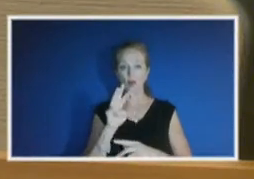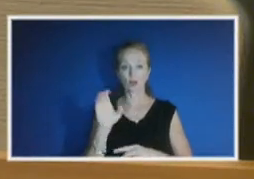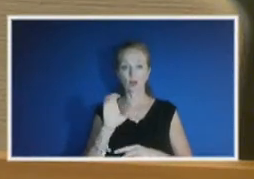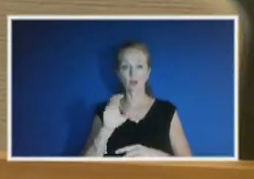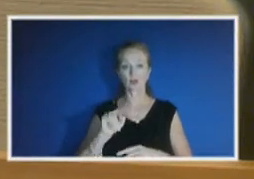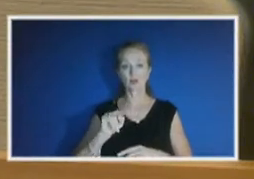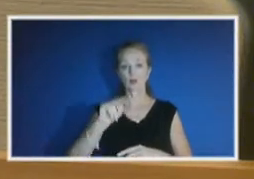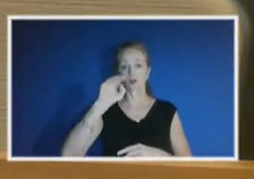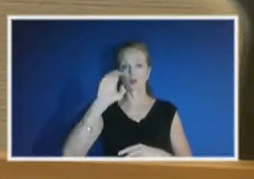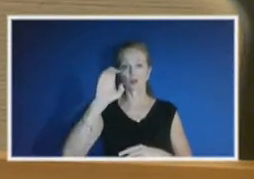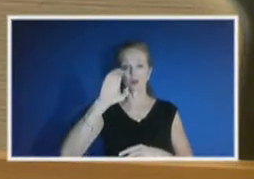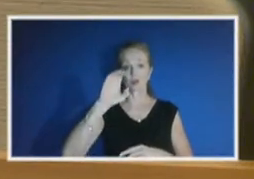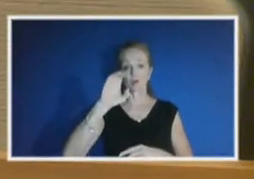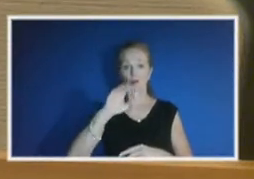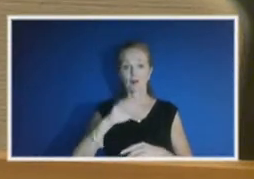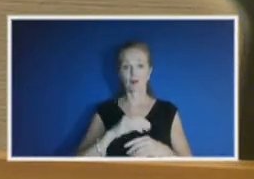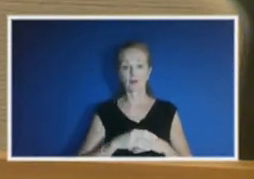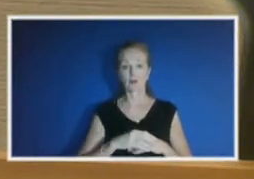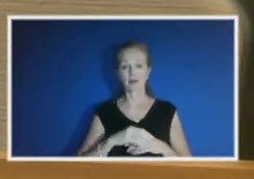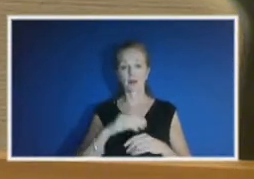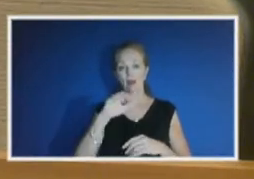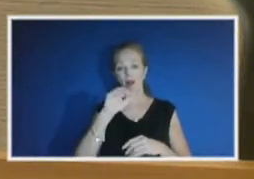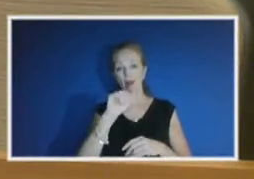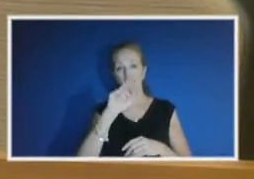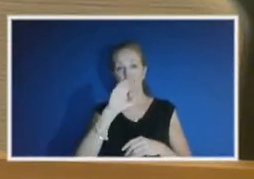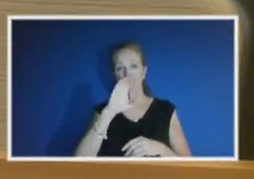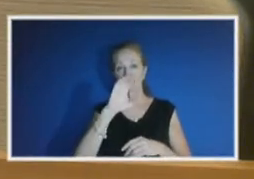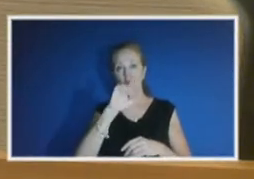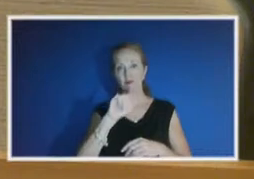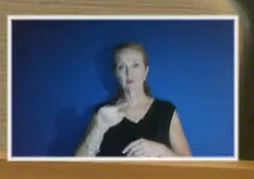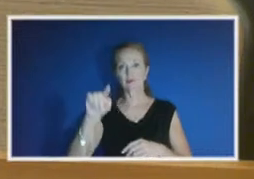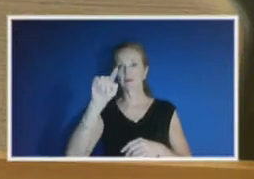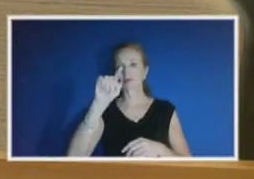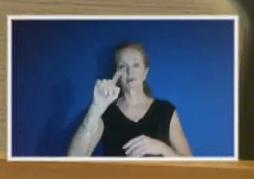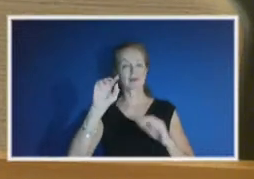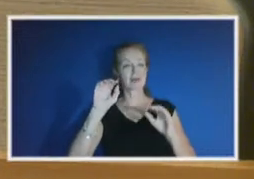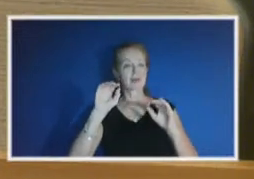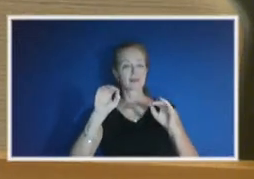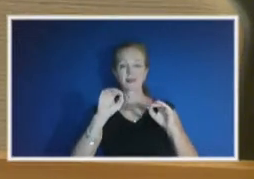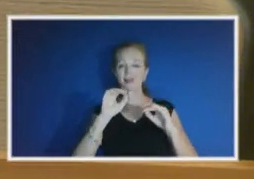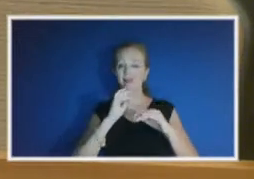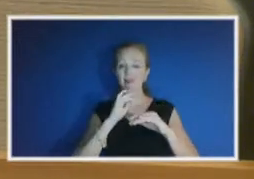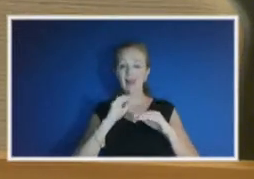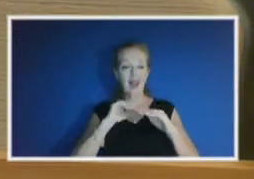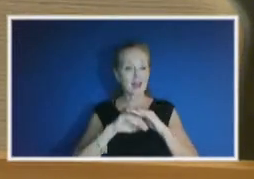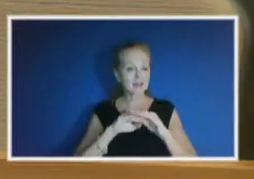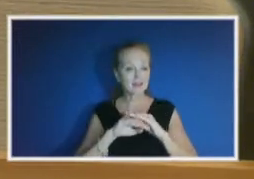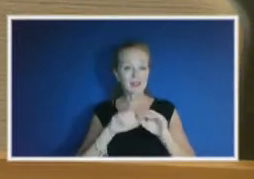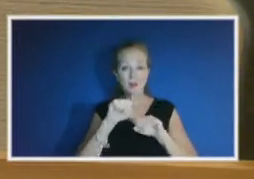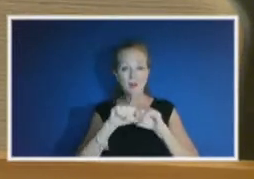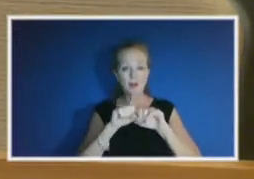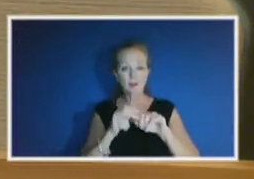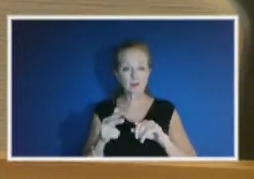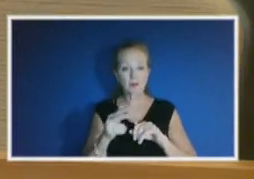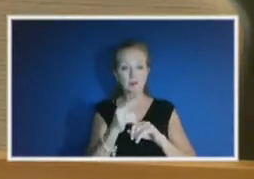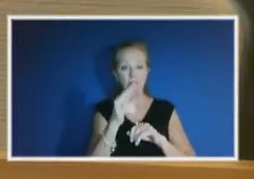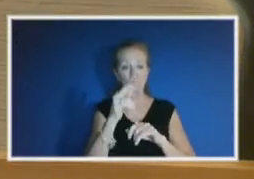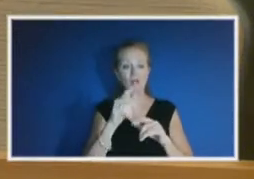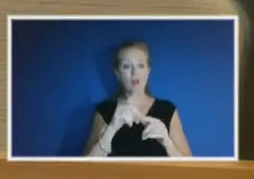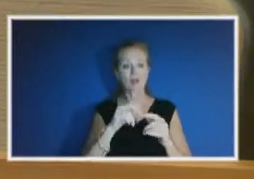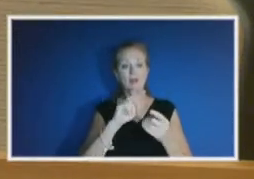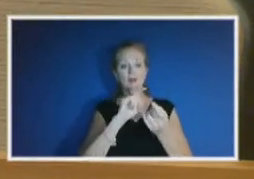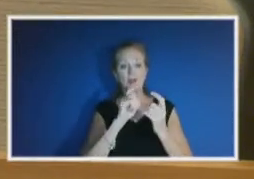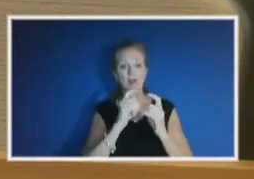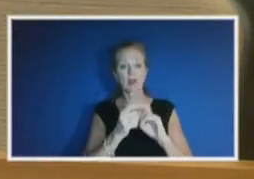Charlotte, otherwise known as the ARC, just hung out to dry. What I'd like to see is a reshaping of the budget to kind